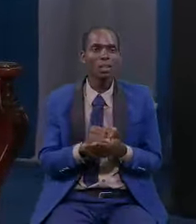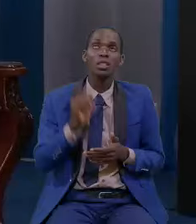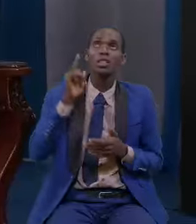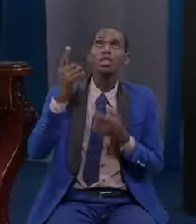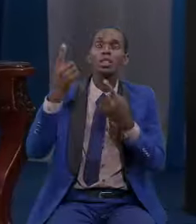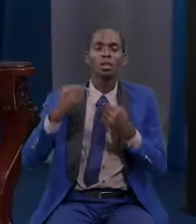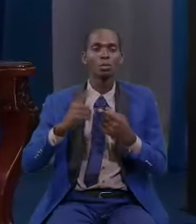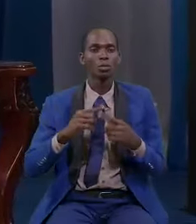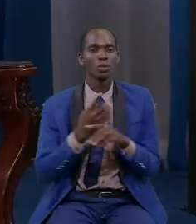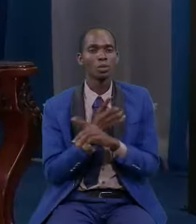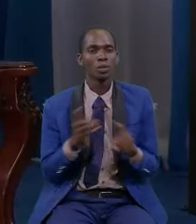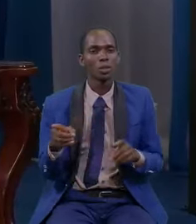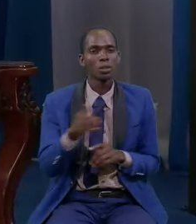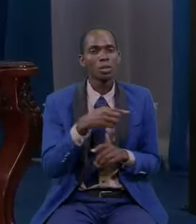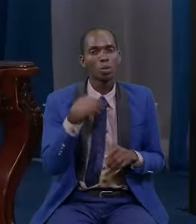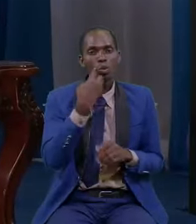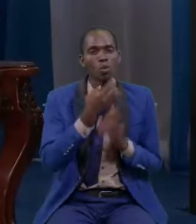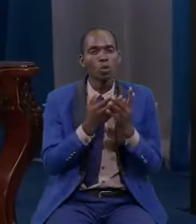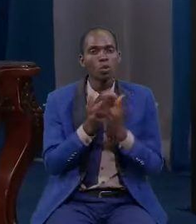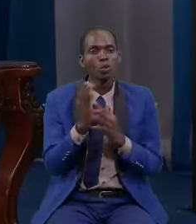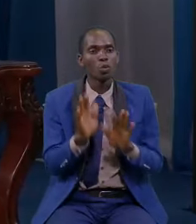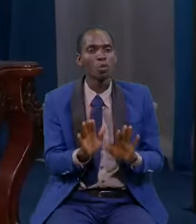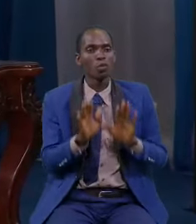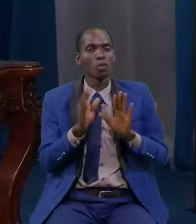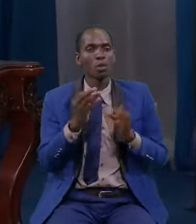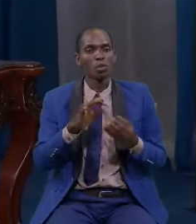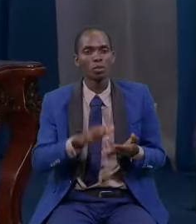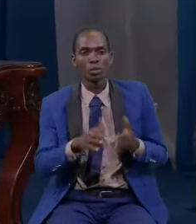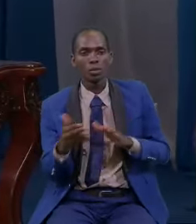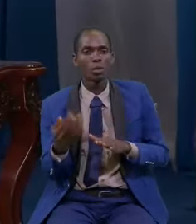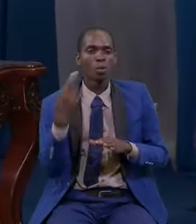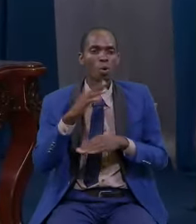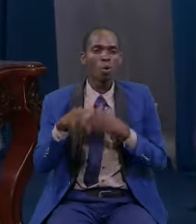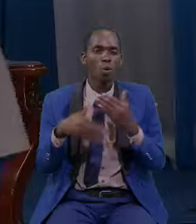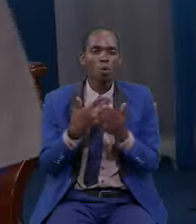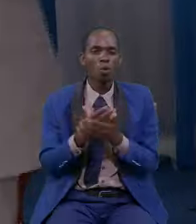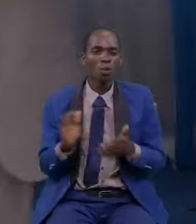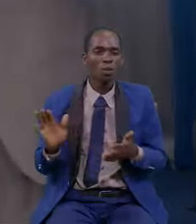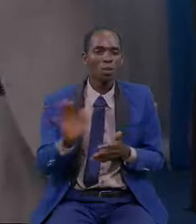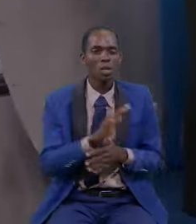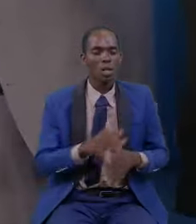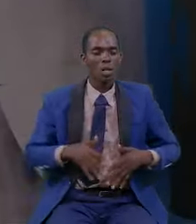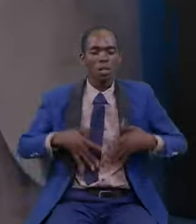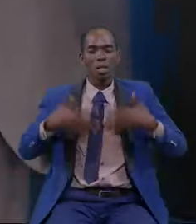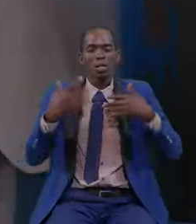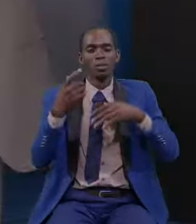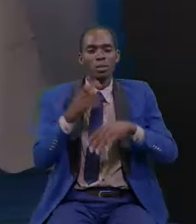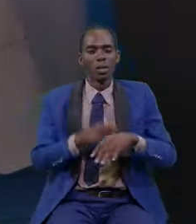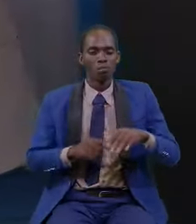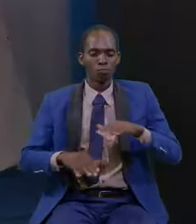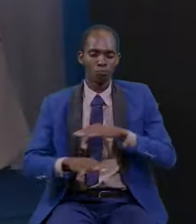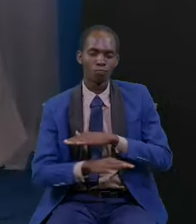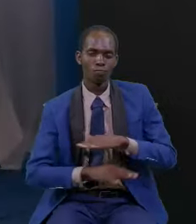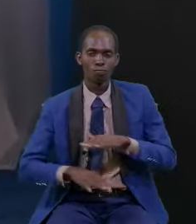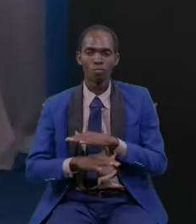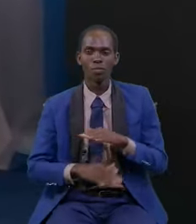of death were all their lifetime subject to bondage. All their lifetime. Can you think